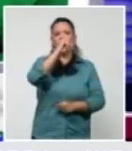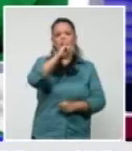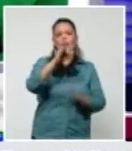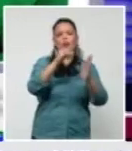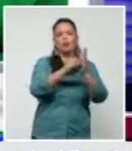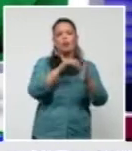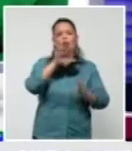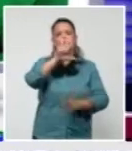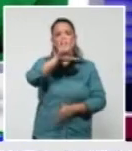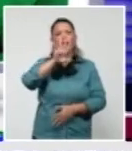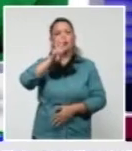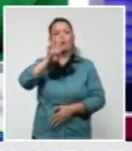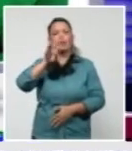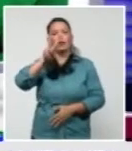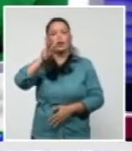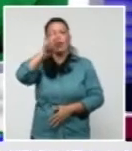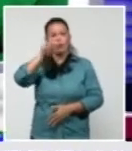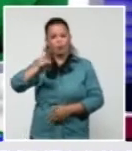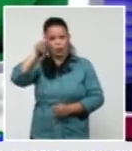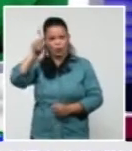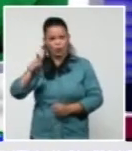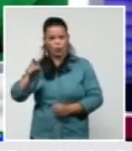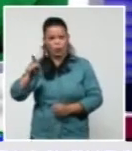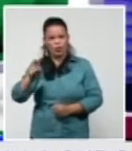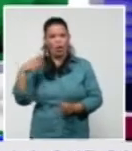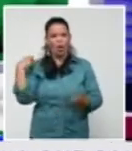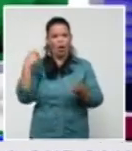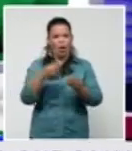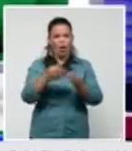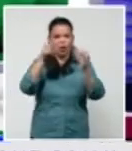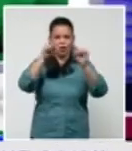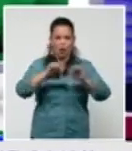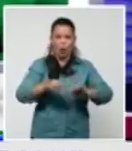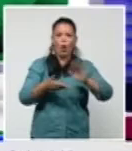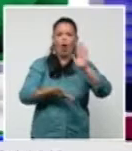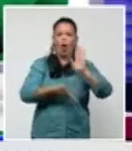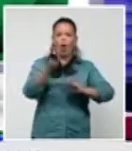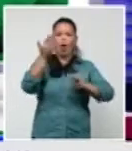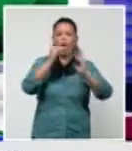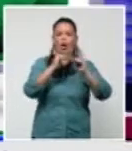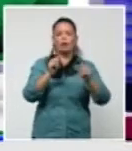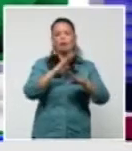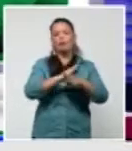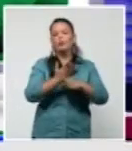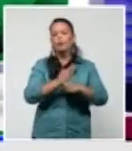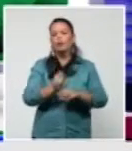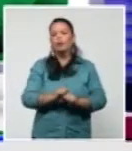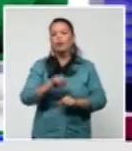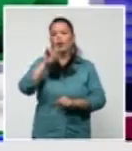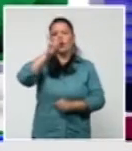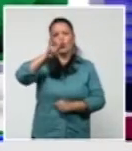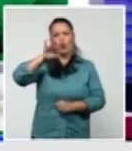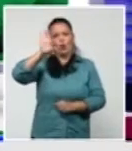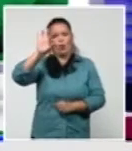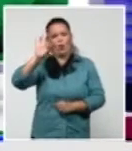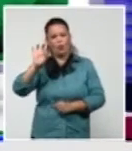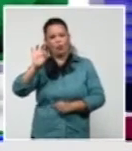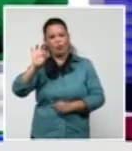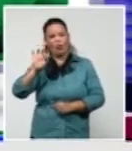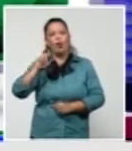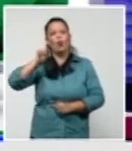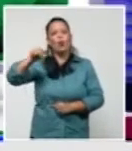in Cuba. The majority of confirmed case contacts have been placed in isolation centers. However, given the